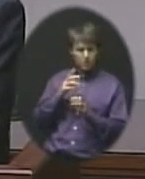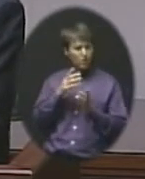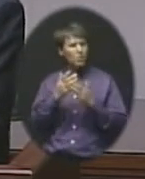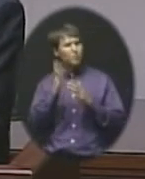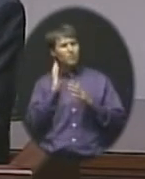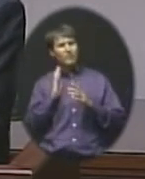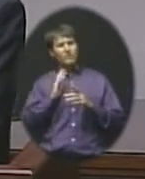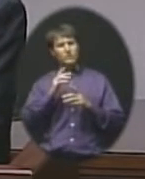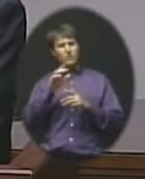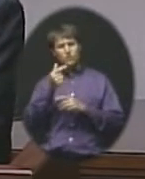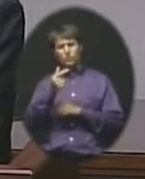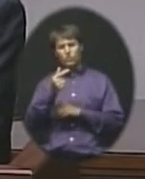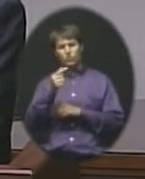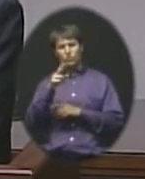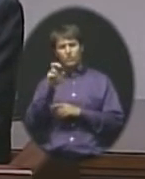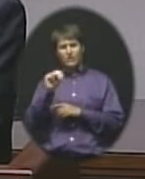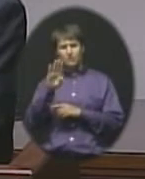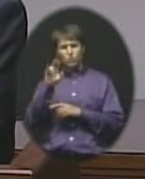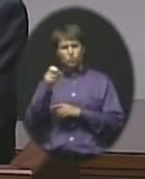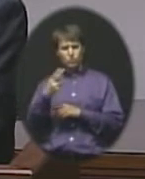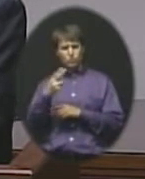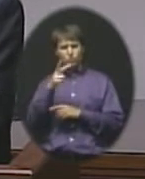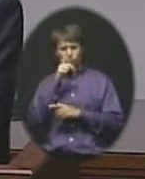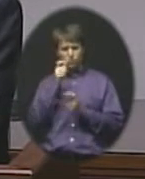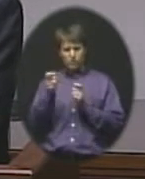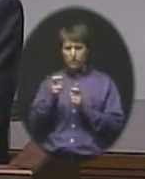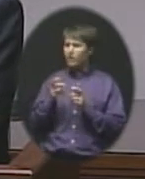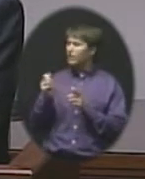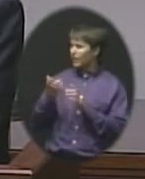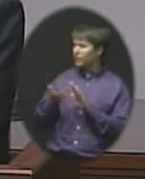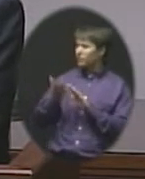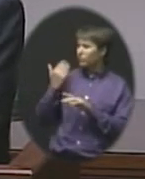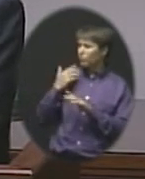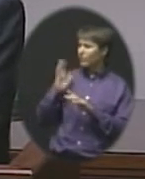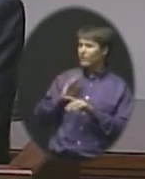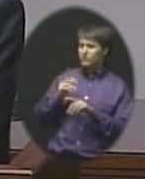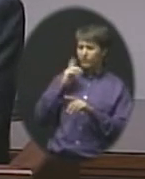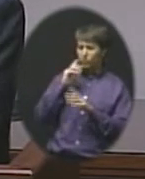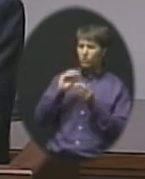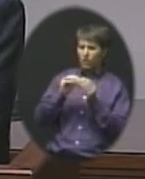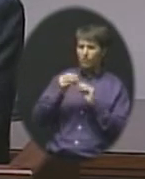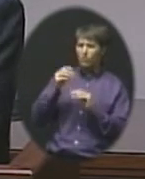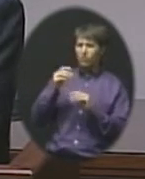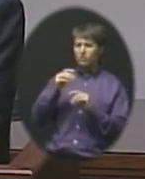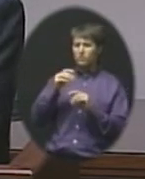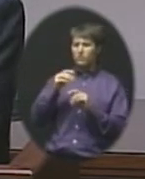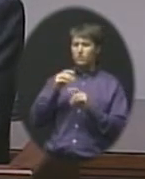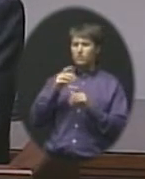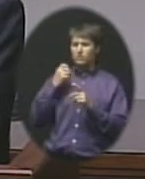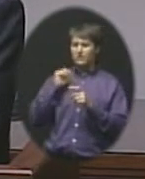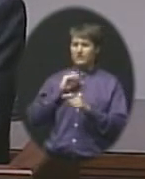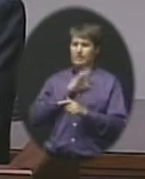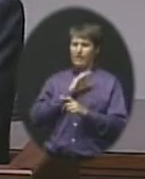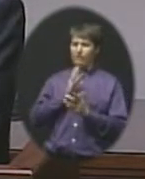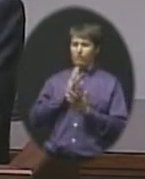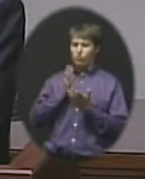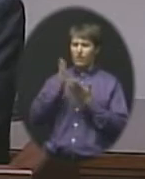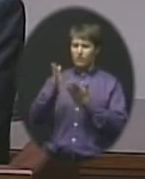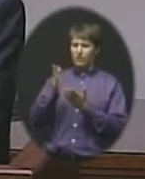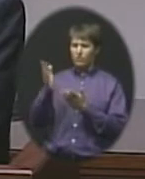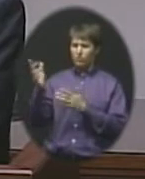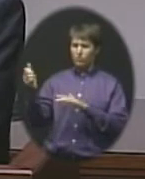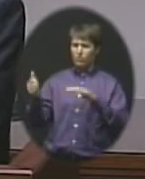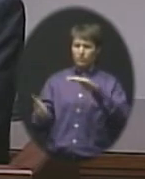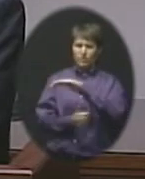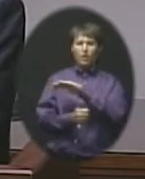Previously run by Greenbush, there you go. The consortium out of Southeast Kansas. Right. And for a number of factors, staff recommended that we bring that back under